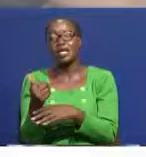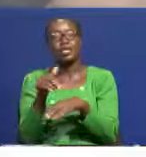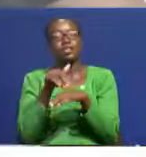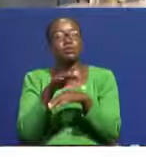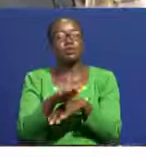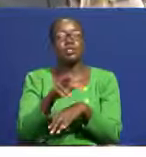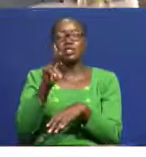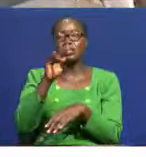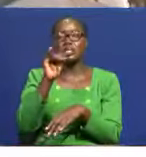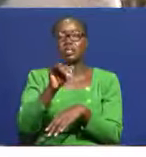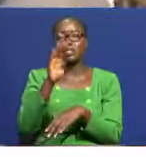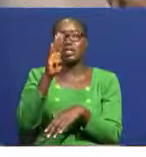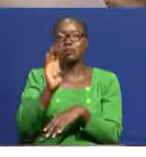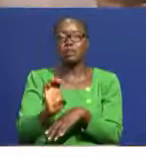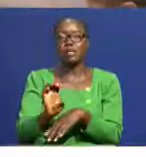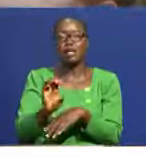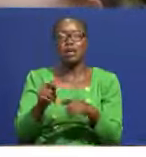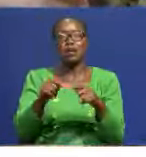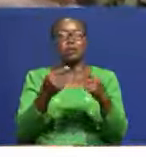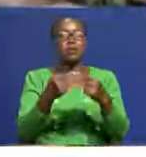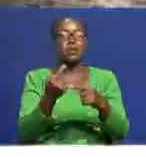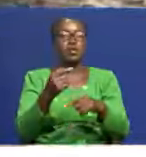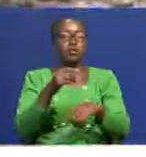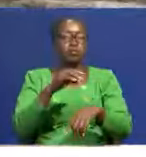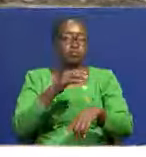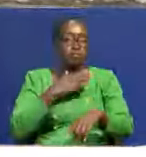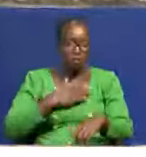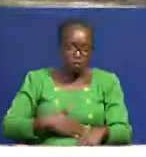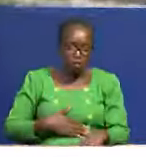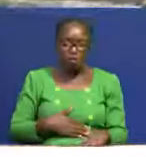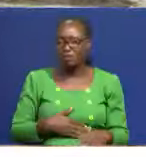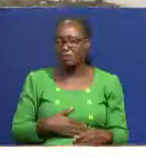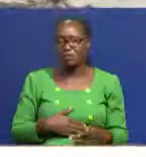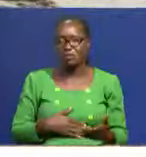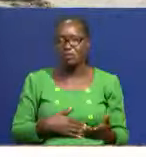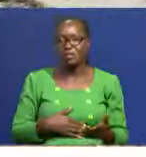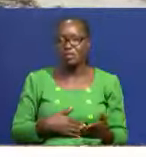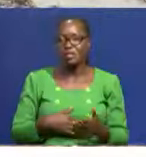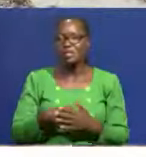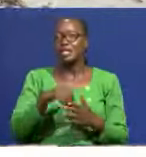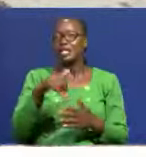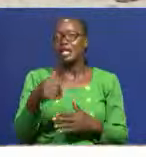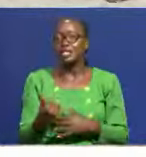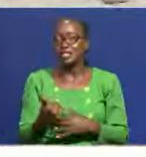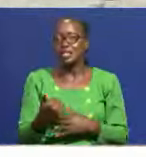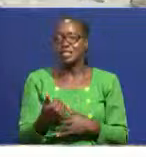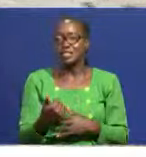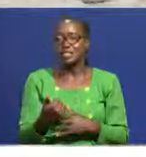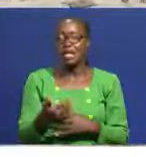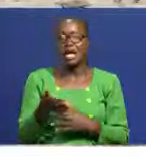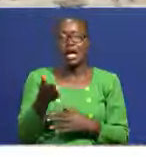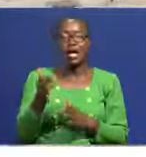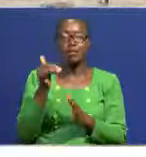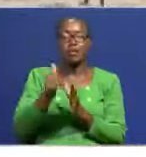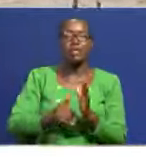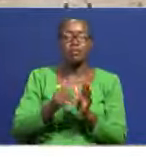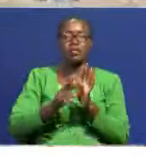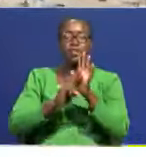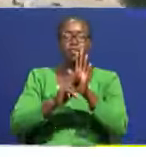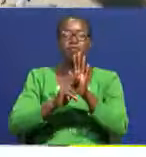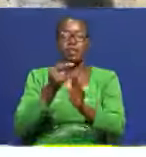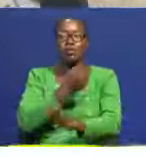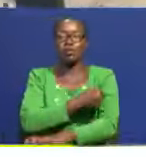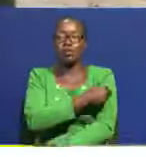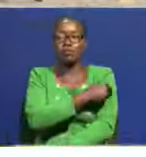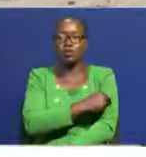huko Kijabe, wenye pengine fractures ziko other issues. Wengine tumetuma hapa Naivasha Referral